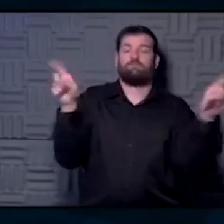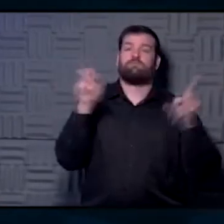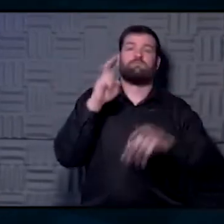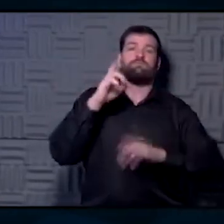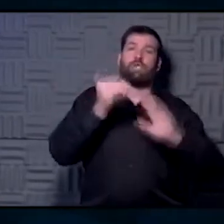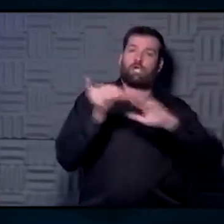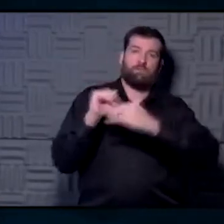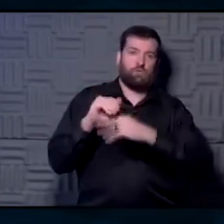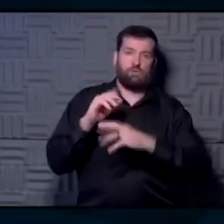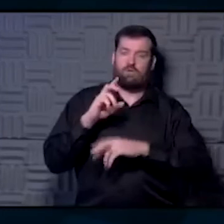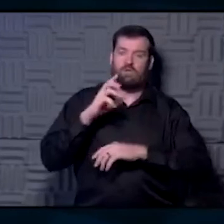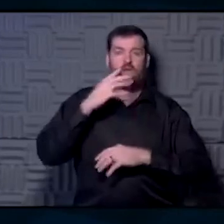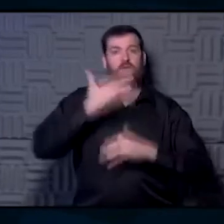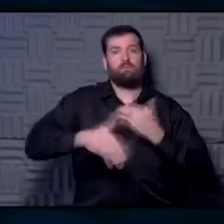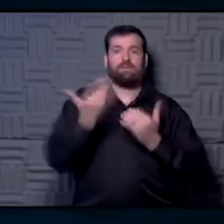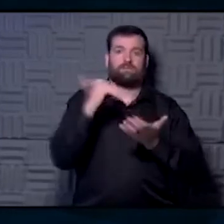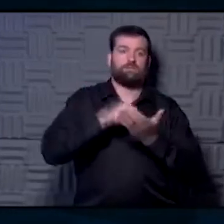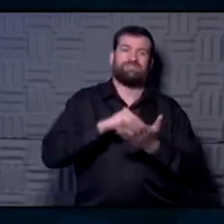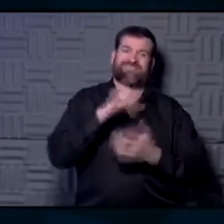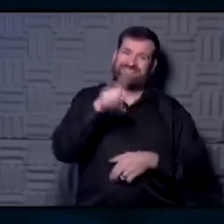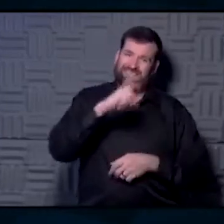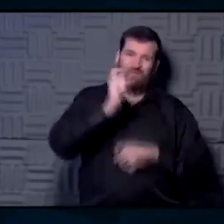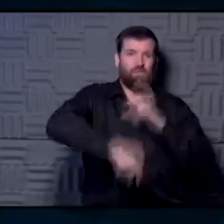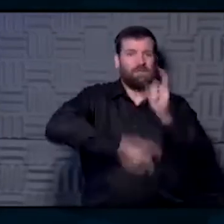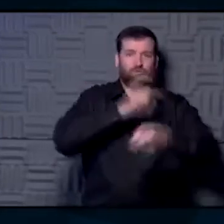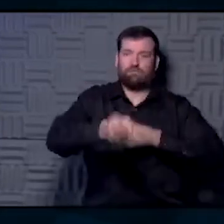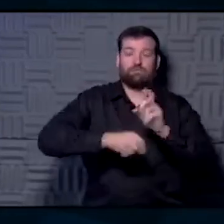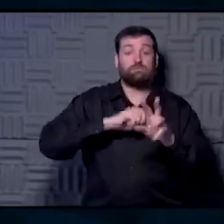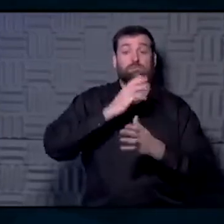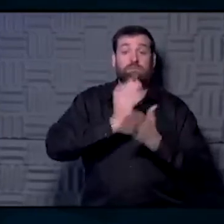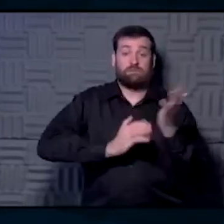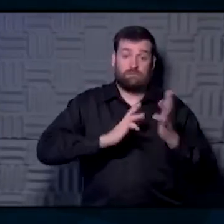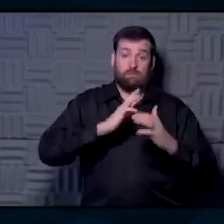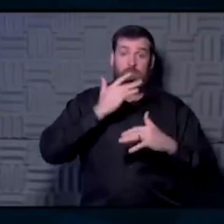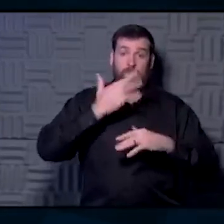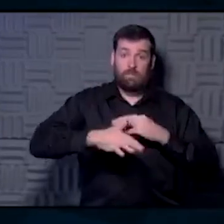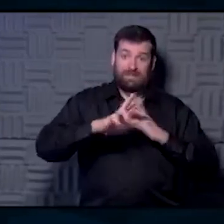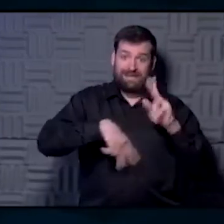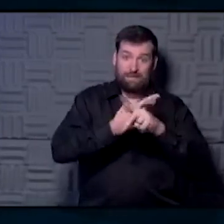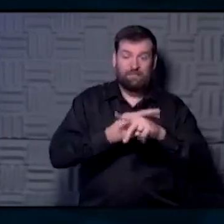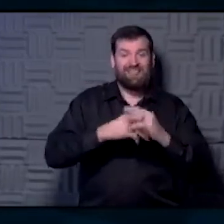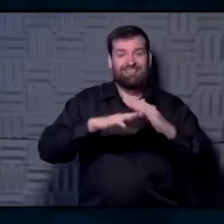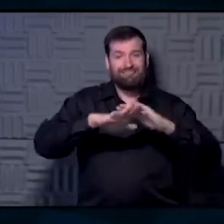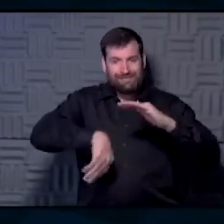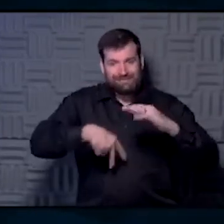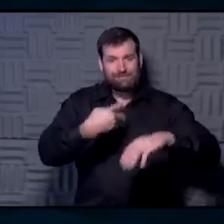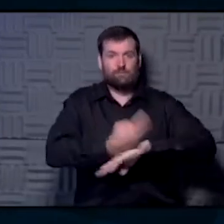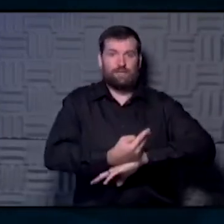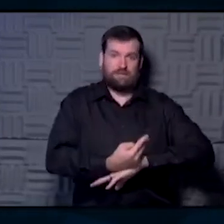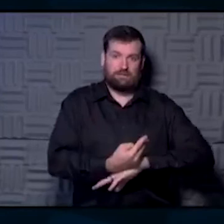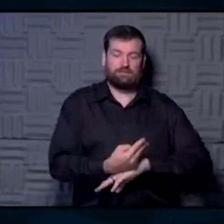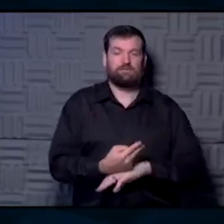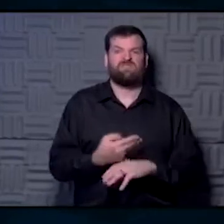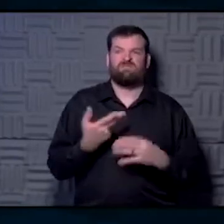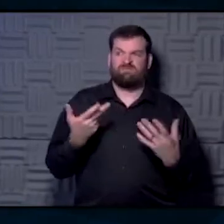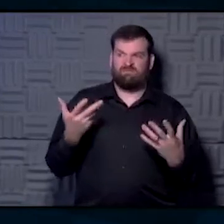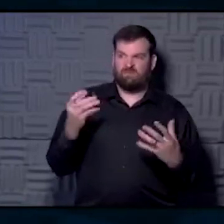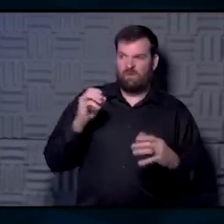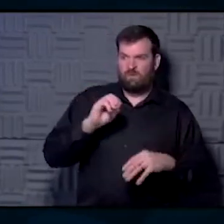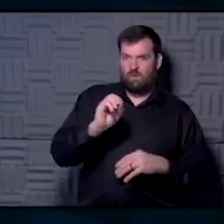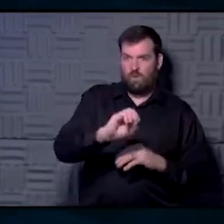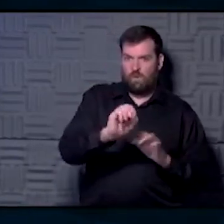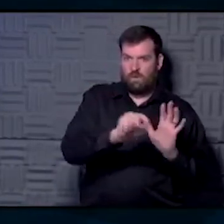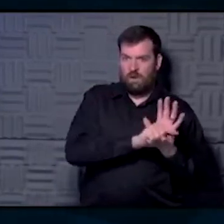They're needing donations. There are some type of blood types that are down to about less than 2 days again. I think we heard this morning O negative